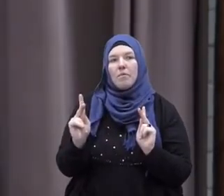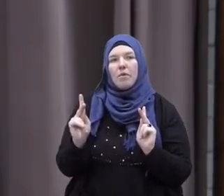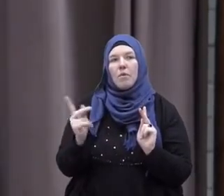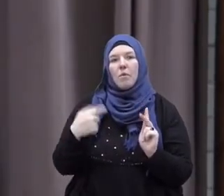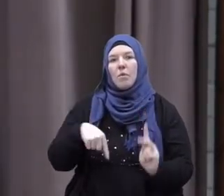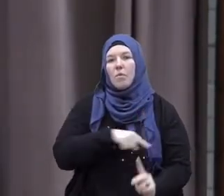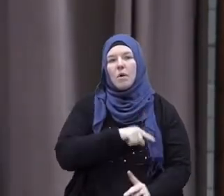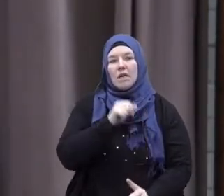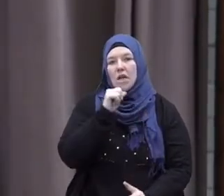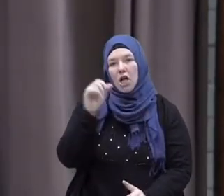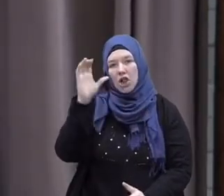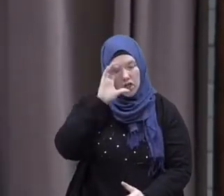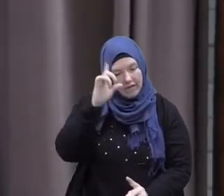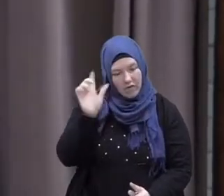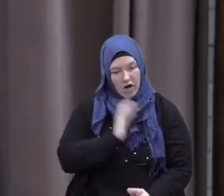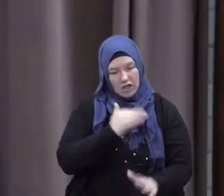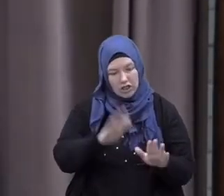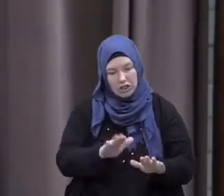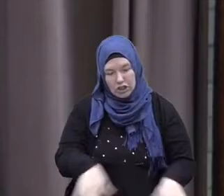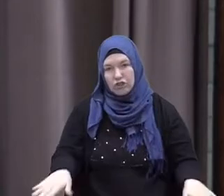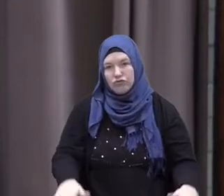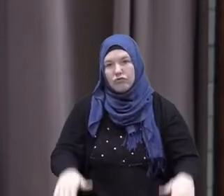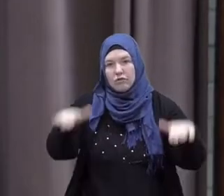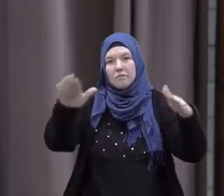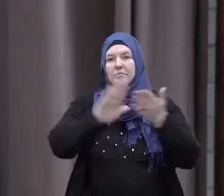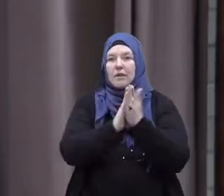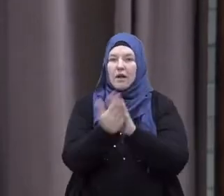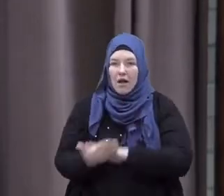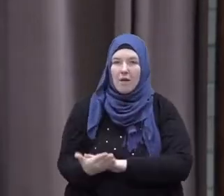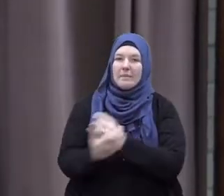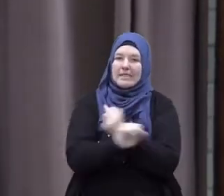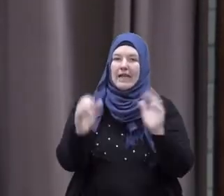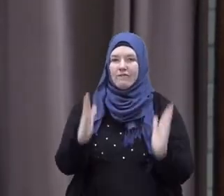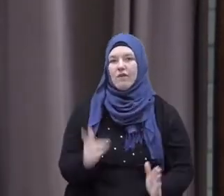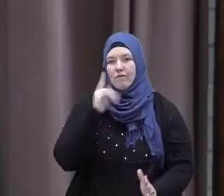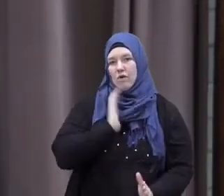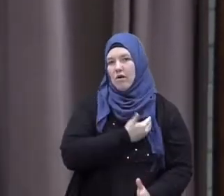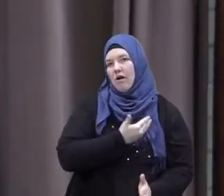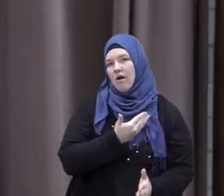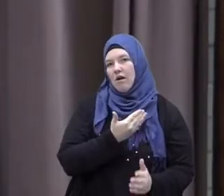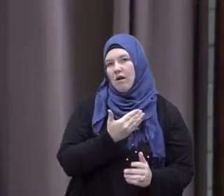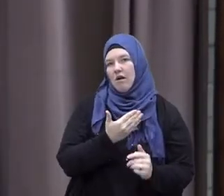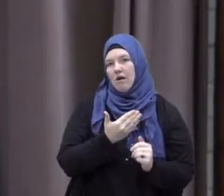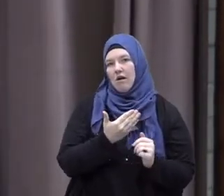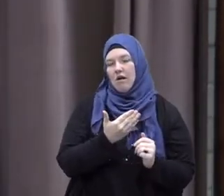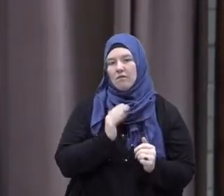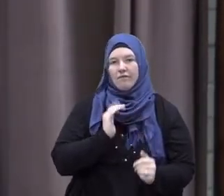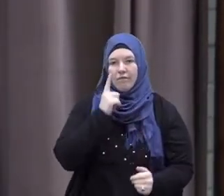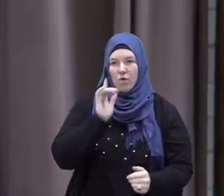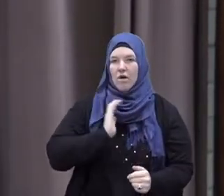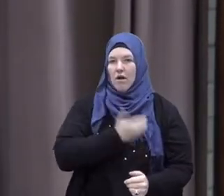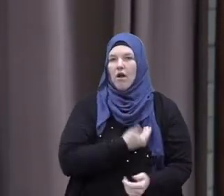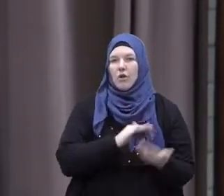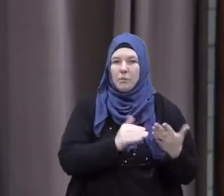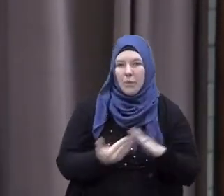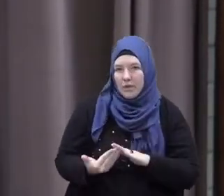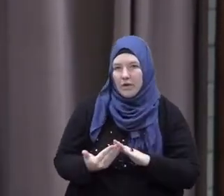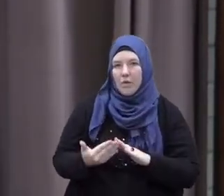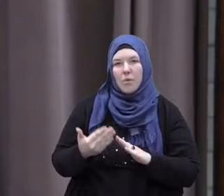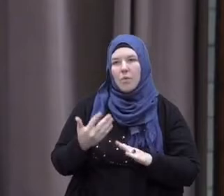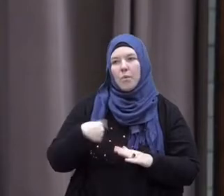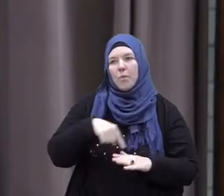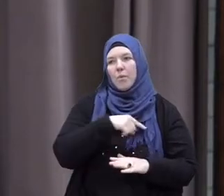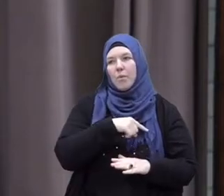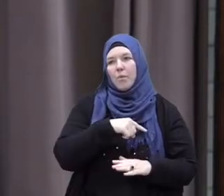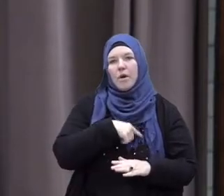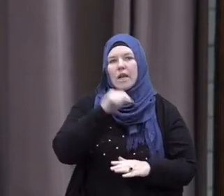to become Salah al-Din. We are not looking for one of our children to be Umar ibn Abdul Aziz. And